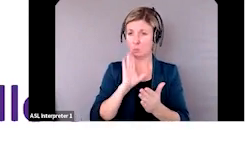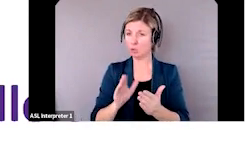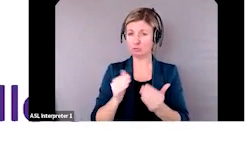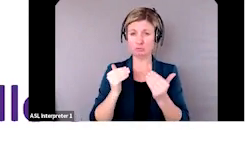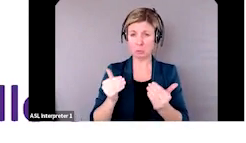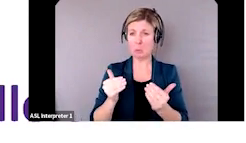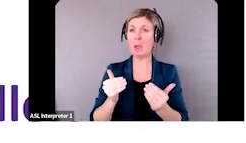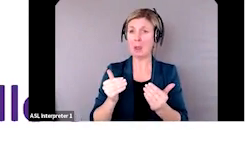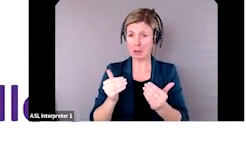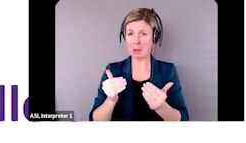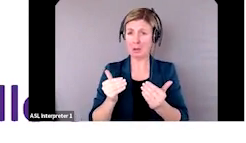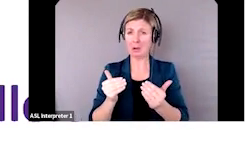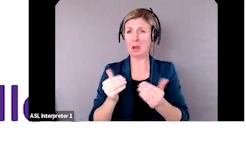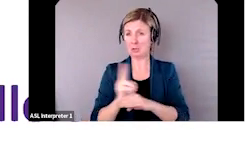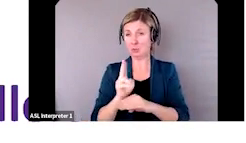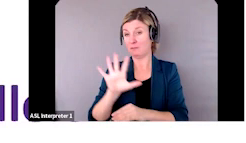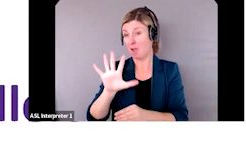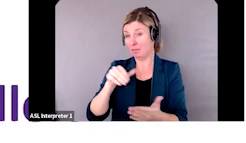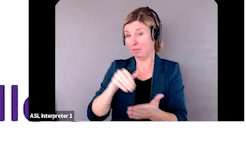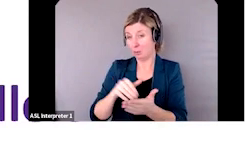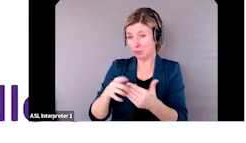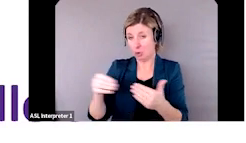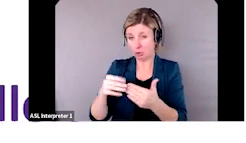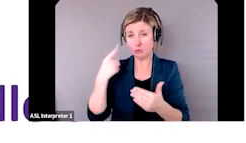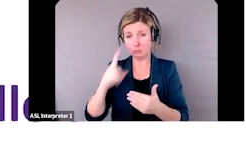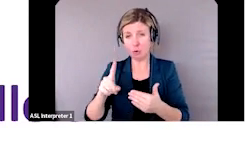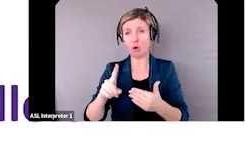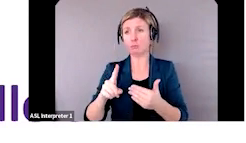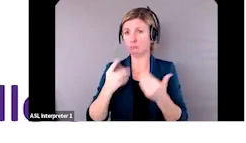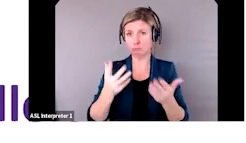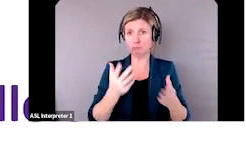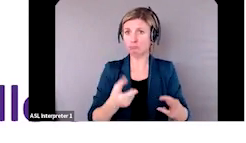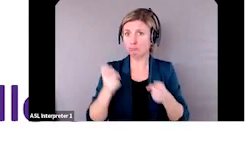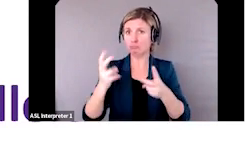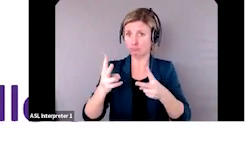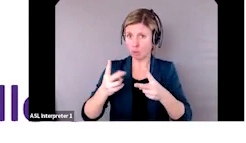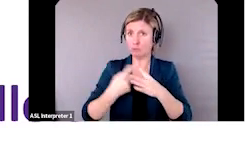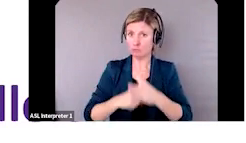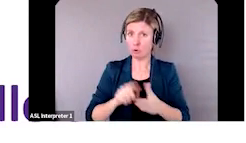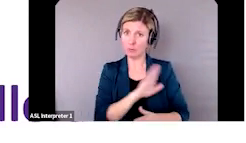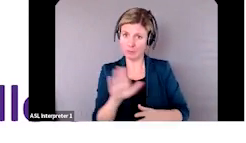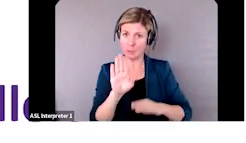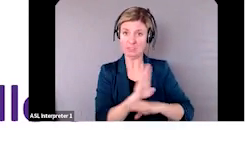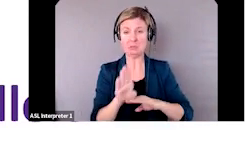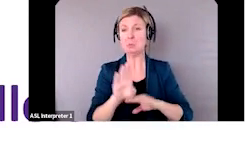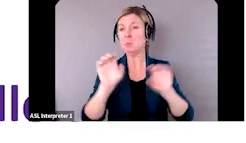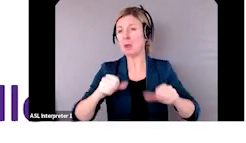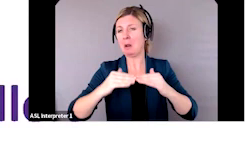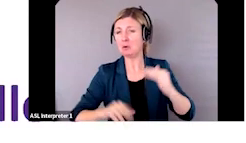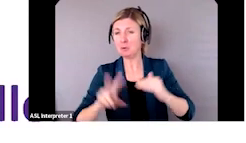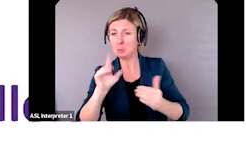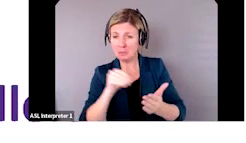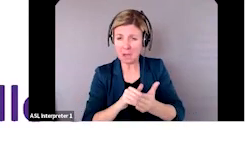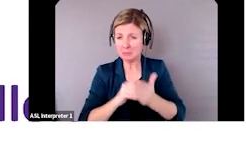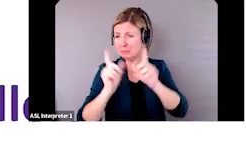than 5K is certainly doable, and we could do it for less than $2,000. It depends on the amount of SKUs and complexity